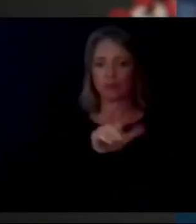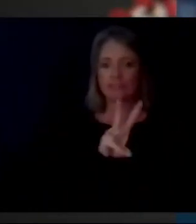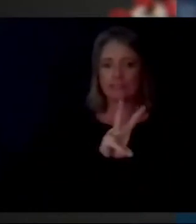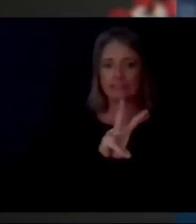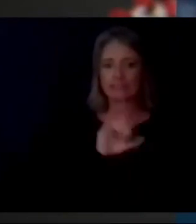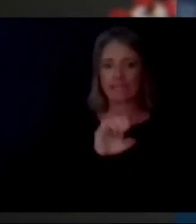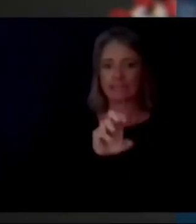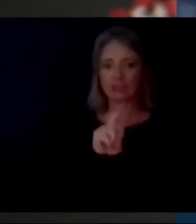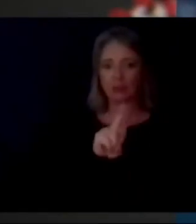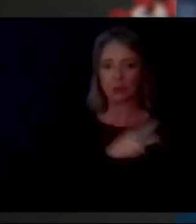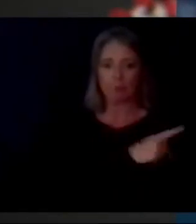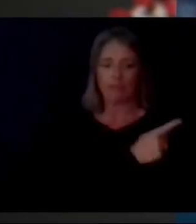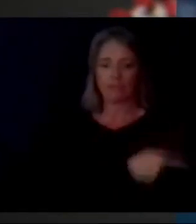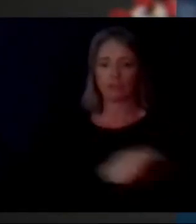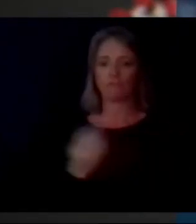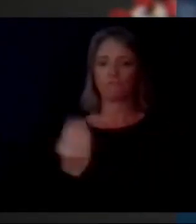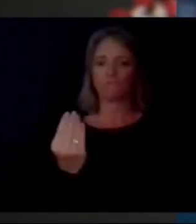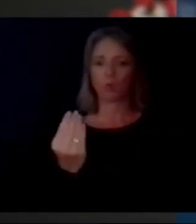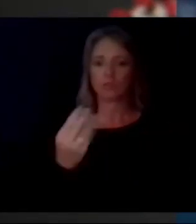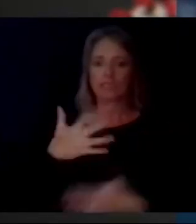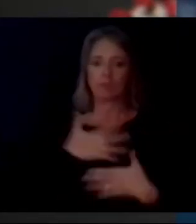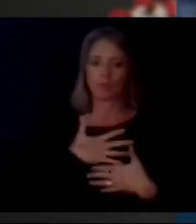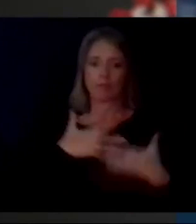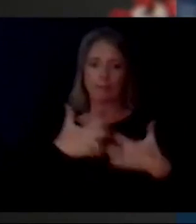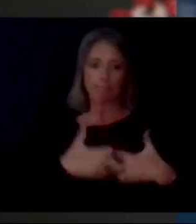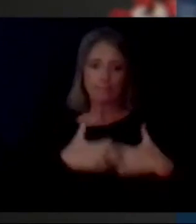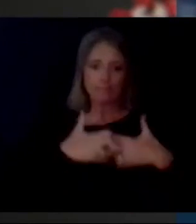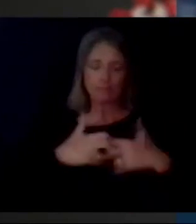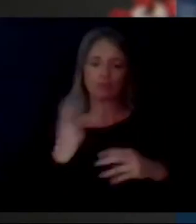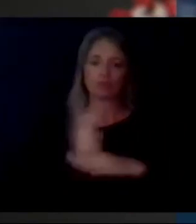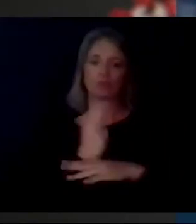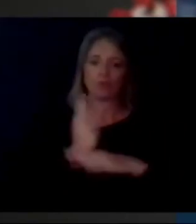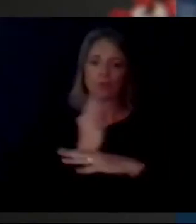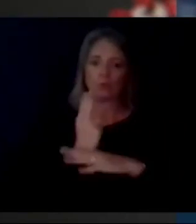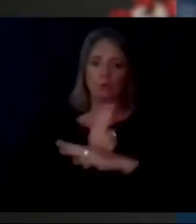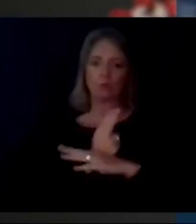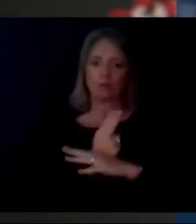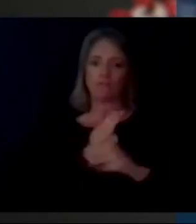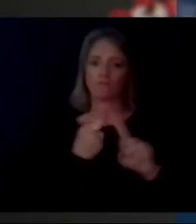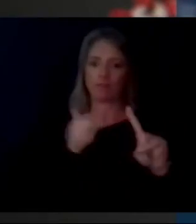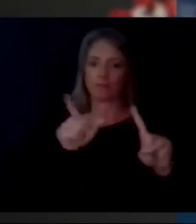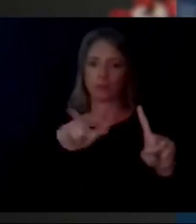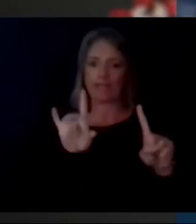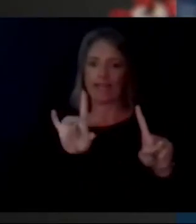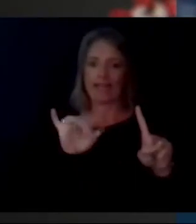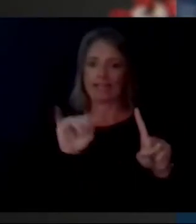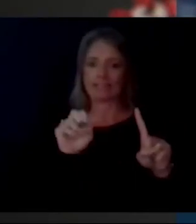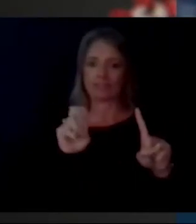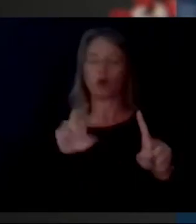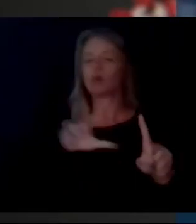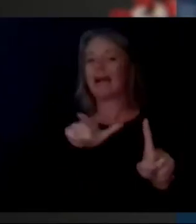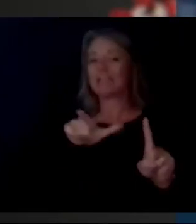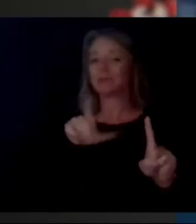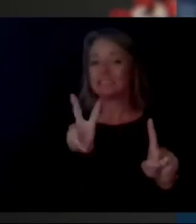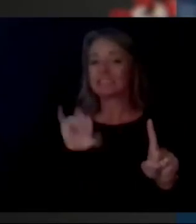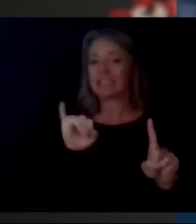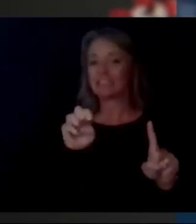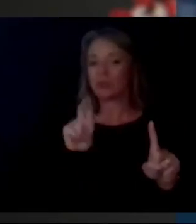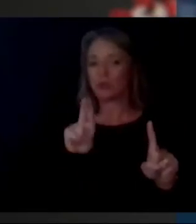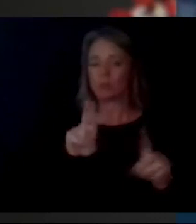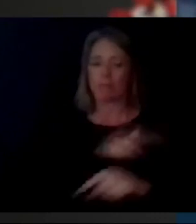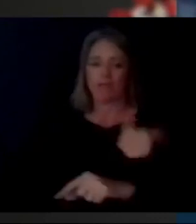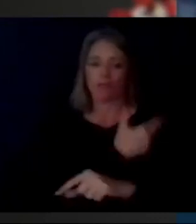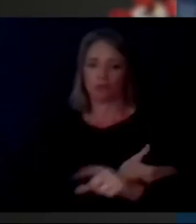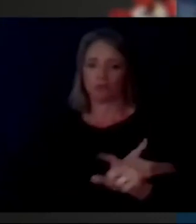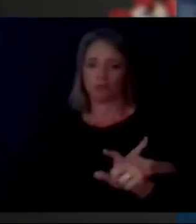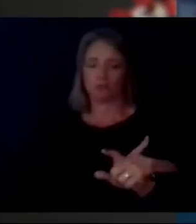14 ventilators are being used of those 28 ICU patients, or 26 ICU patients, I'm sorry. Of the total